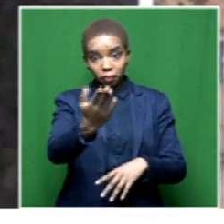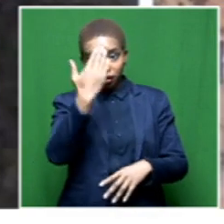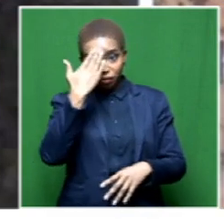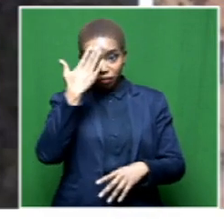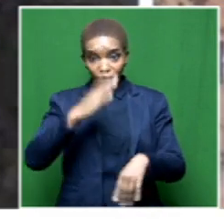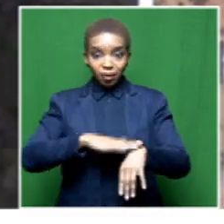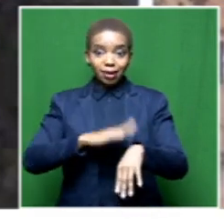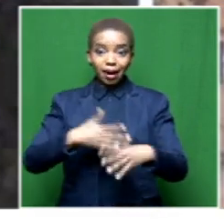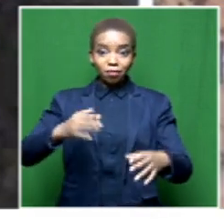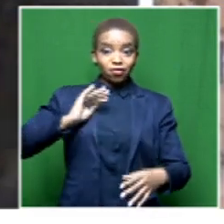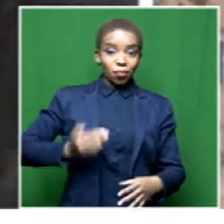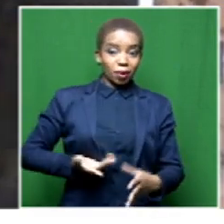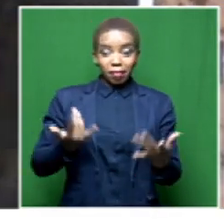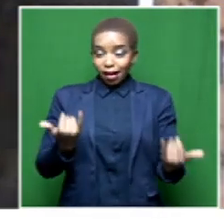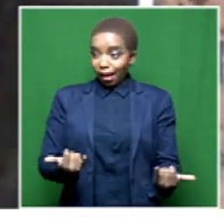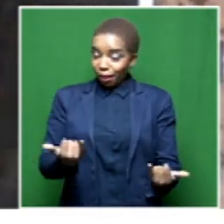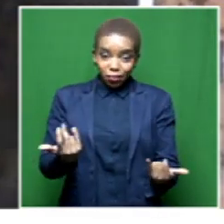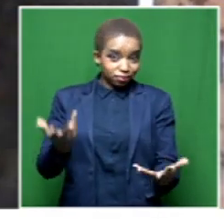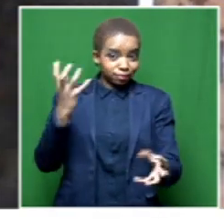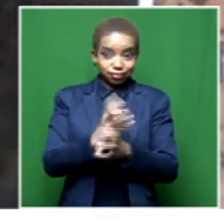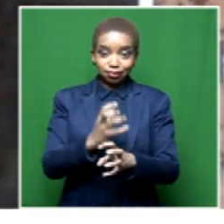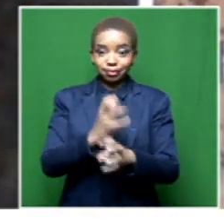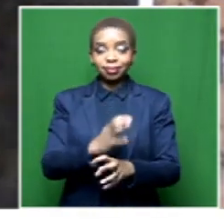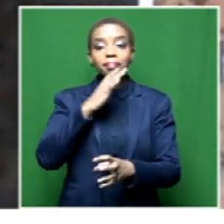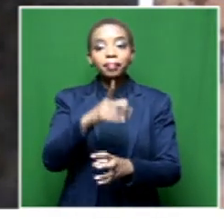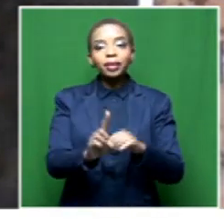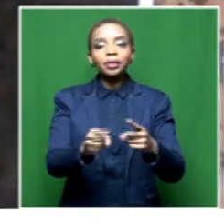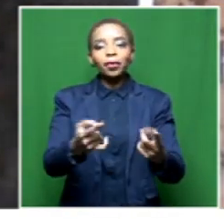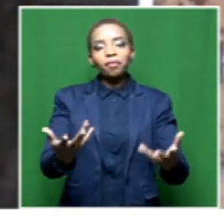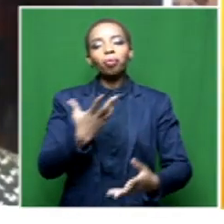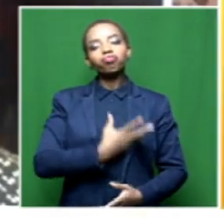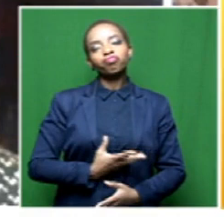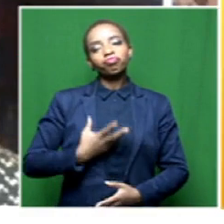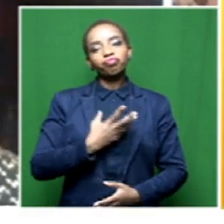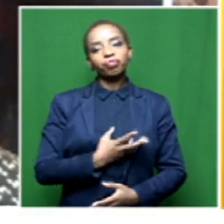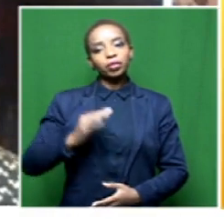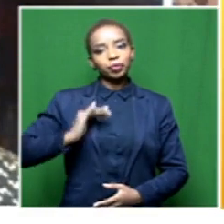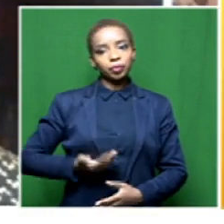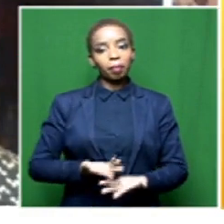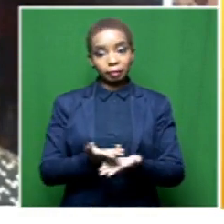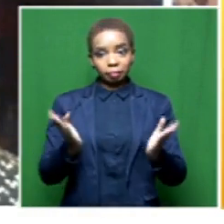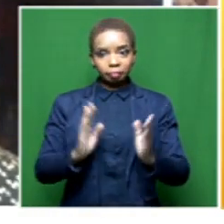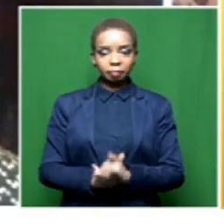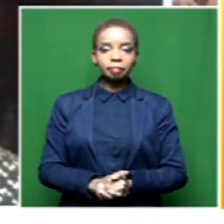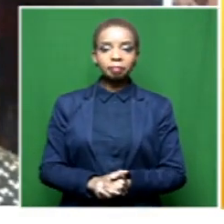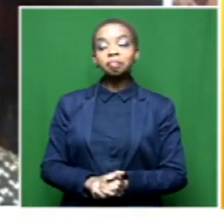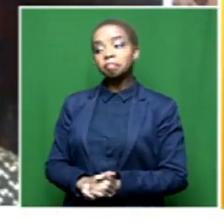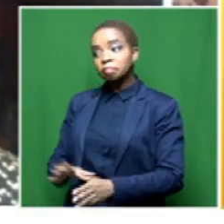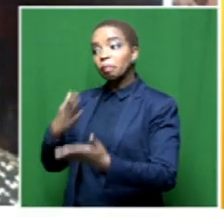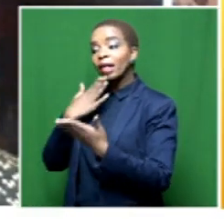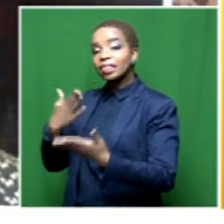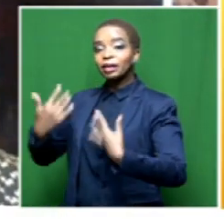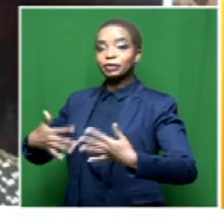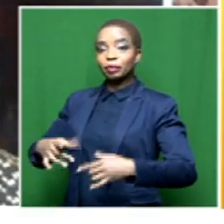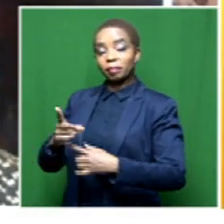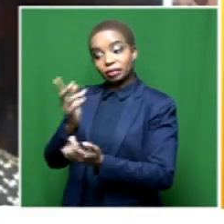besifazane. So it's a comfort song. It's a comfort song. ZiPheko, thank you so much for chatting to us. And I quite like what you said, that